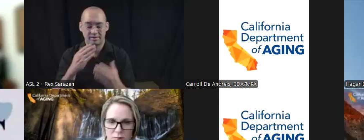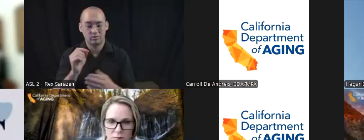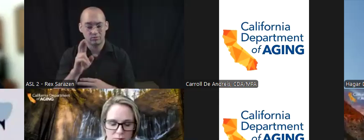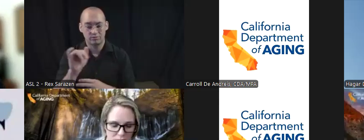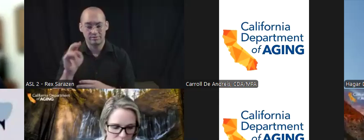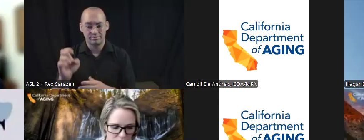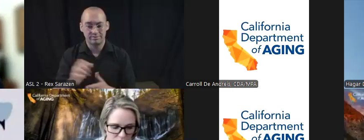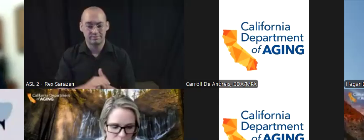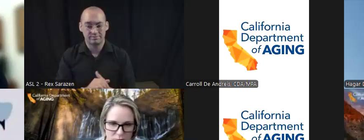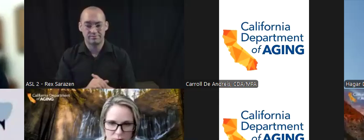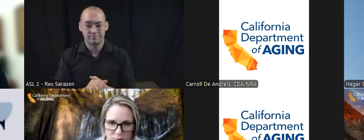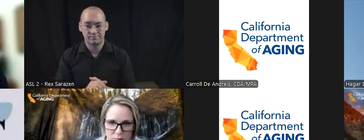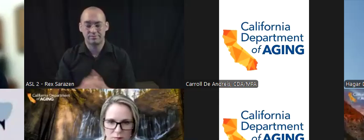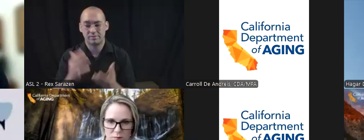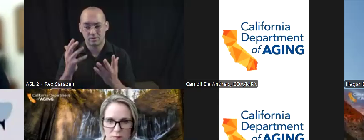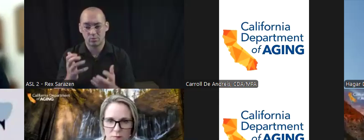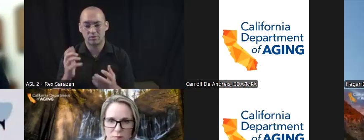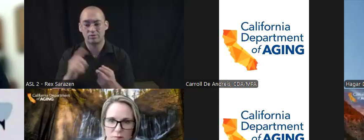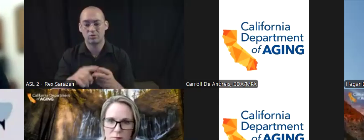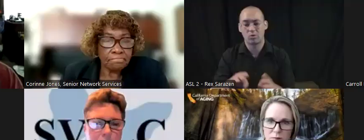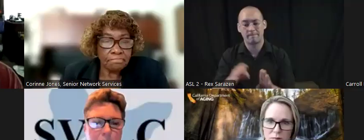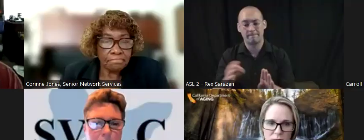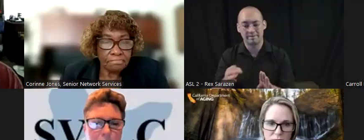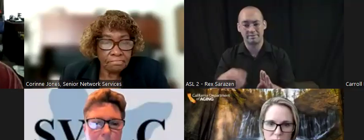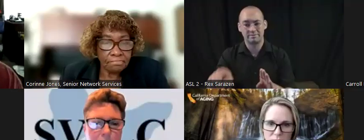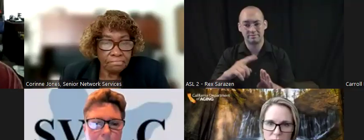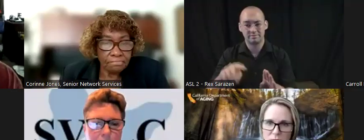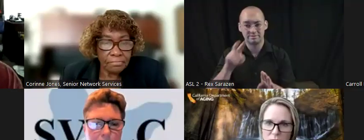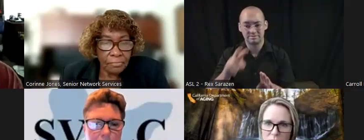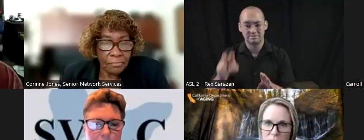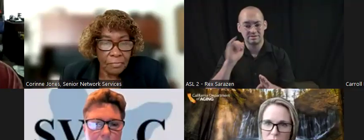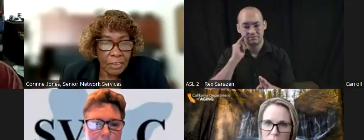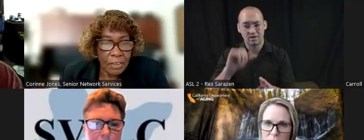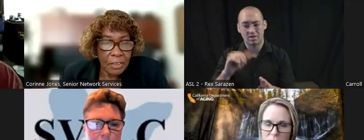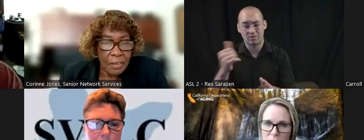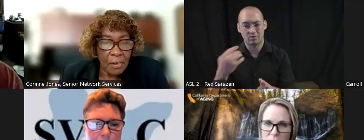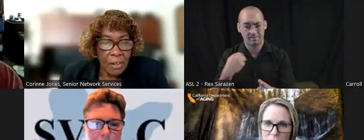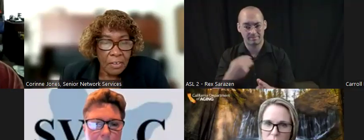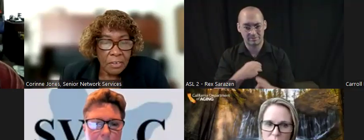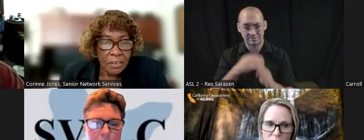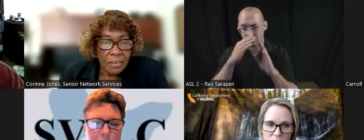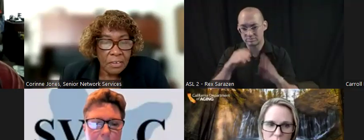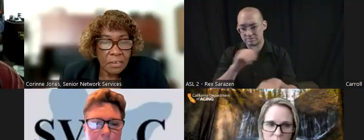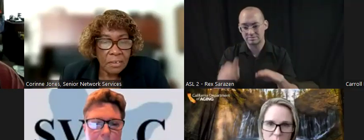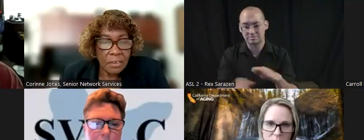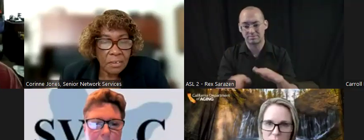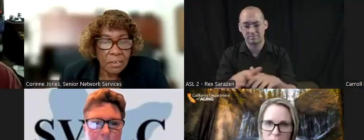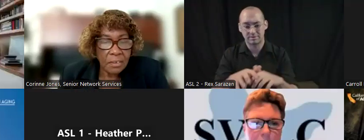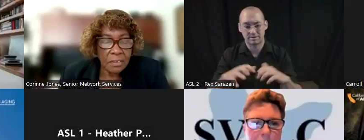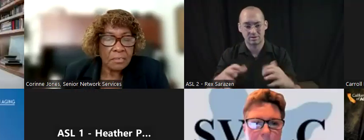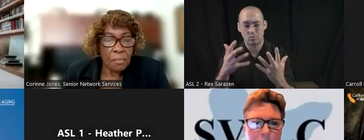We wanted to open it up now to see if any other members of the Housing Subcommittee want to make